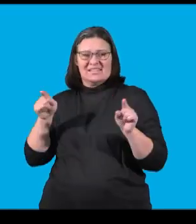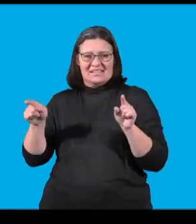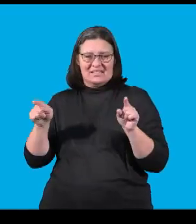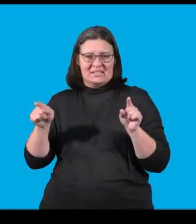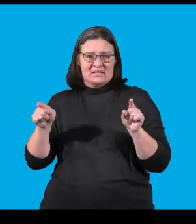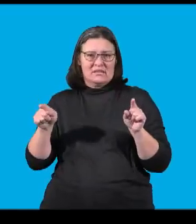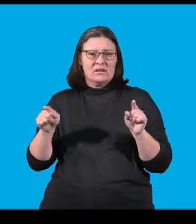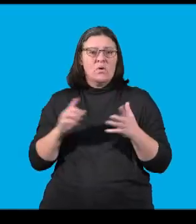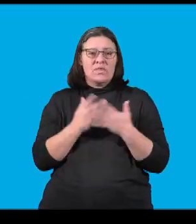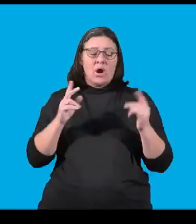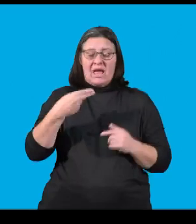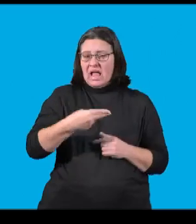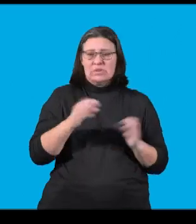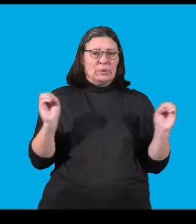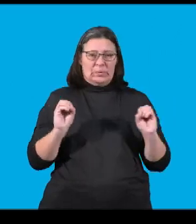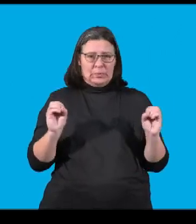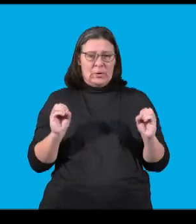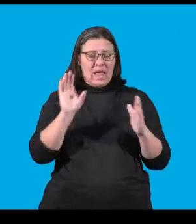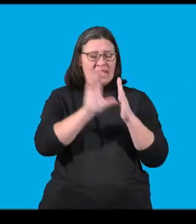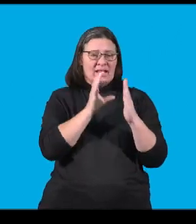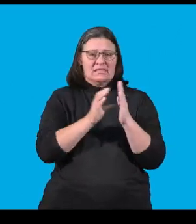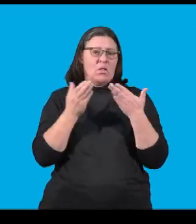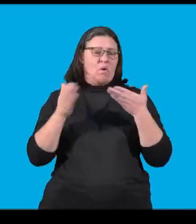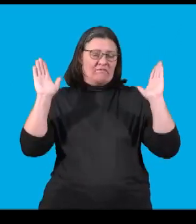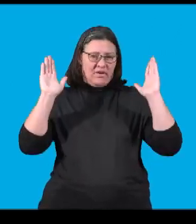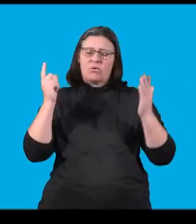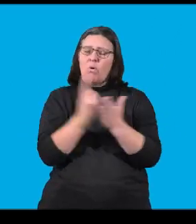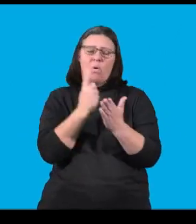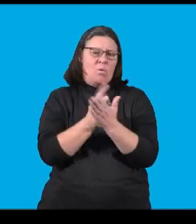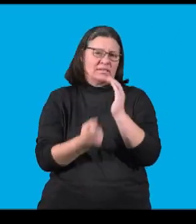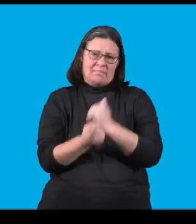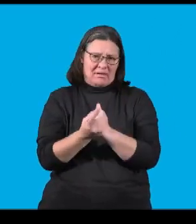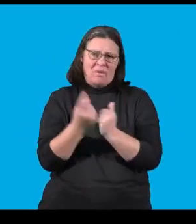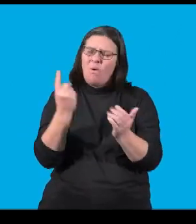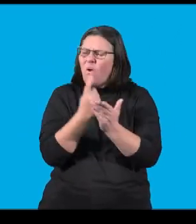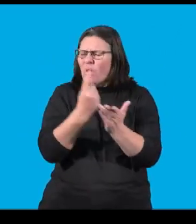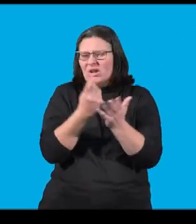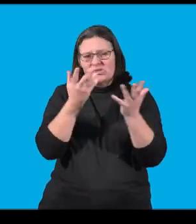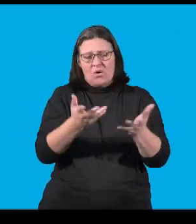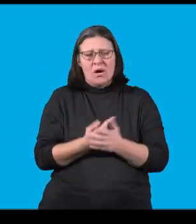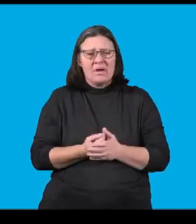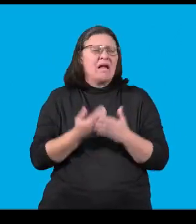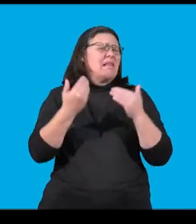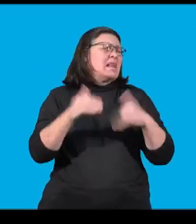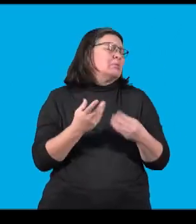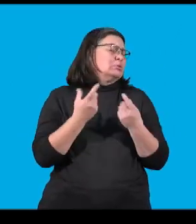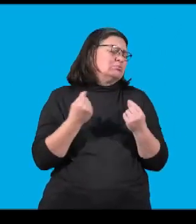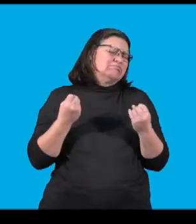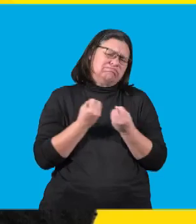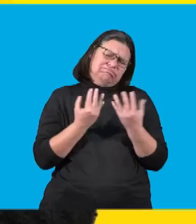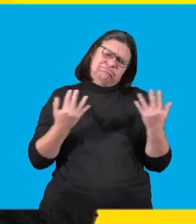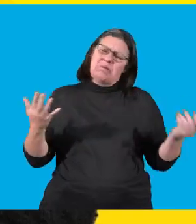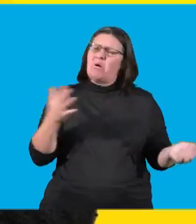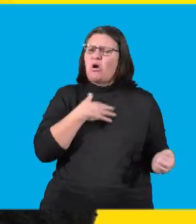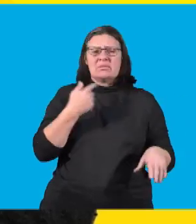the last term. So the terms without an h in them cancel out. It always happens, guys, in this way. I've been doing limits